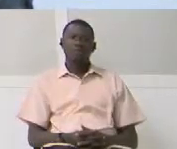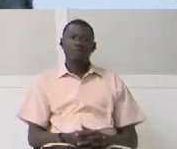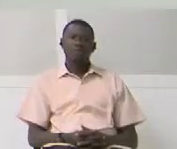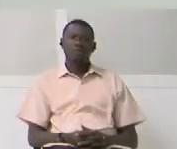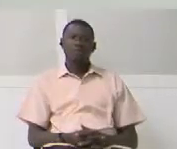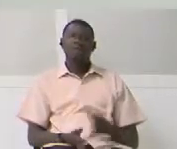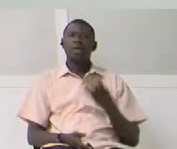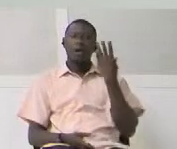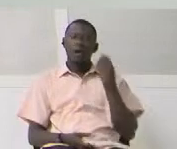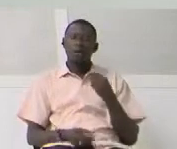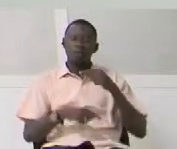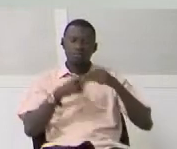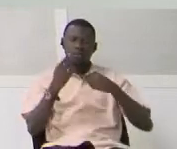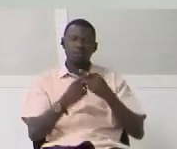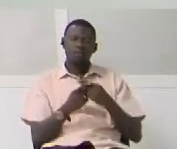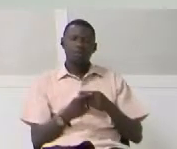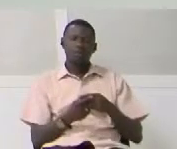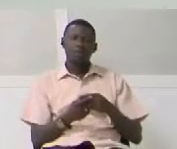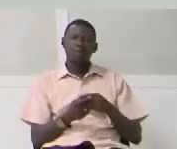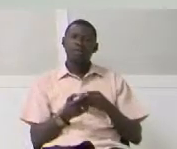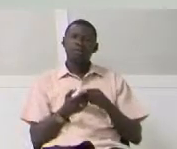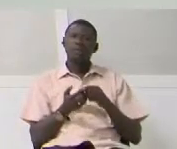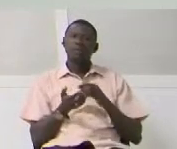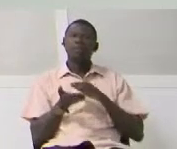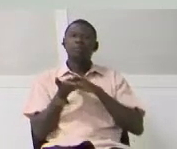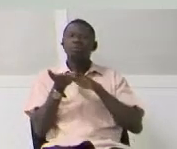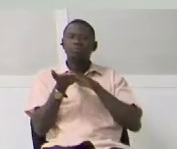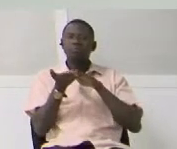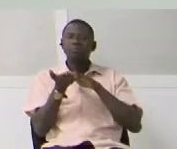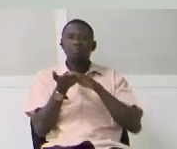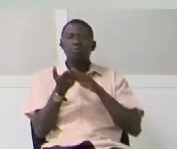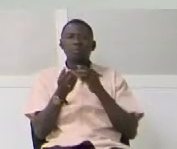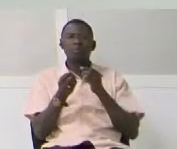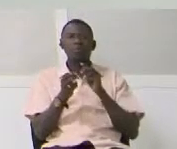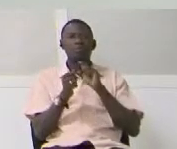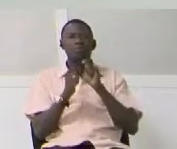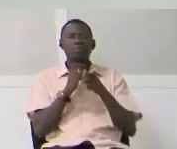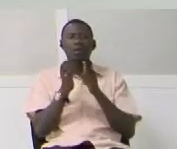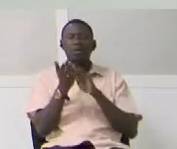How about the medical bills of Kissira?